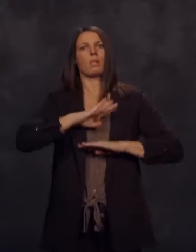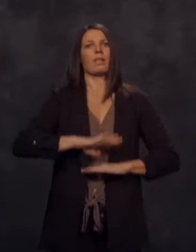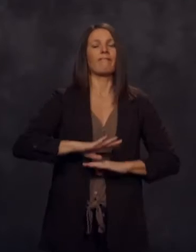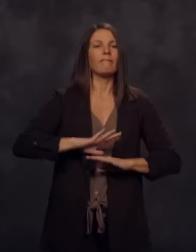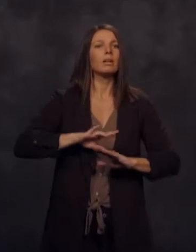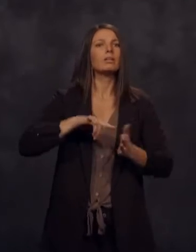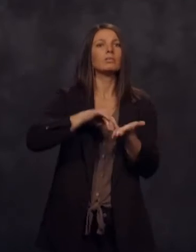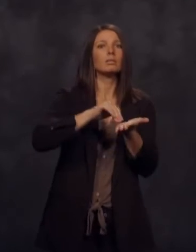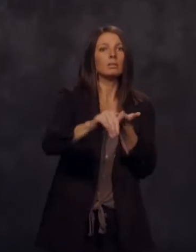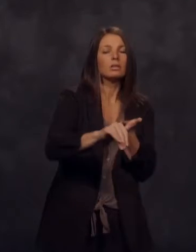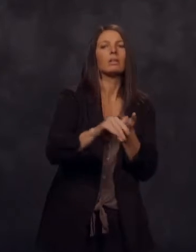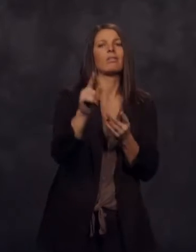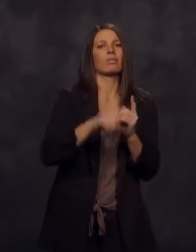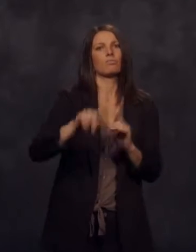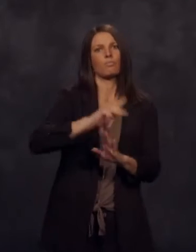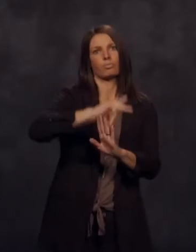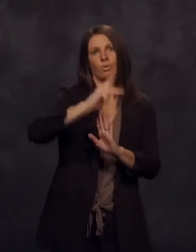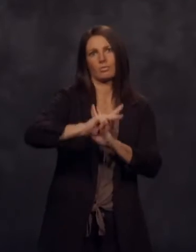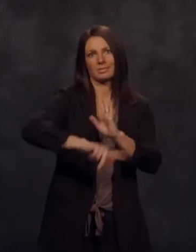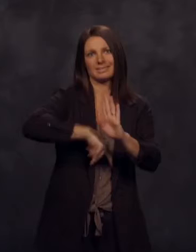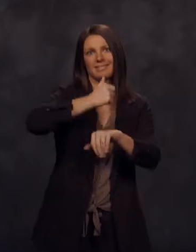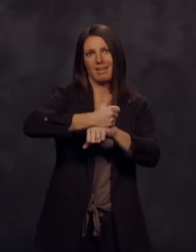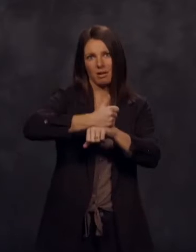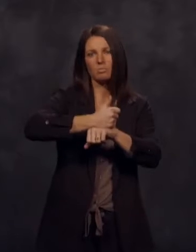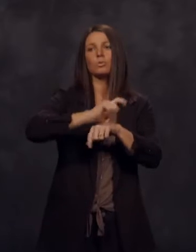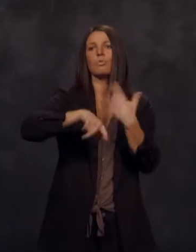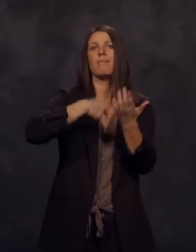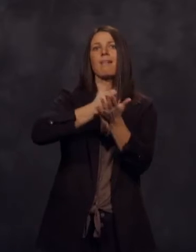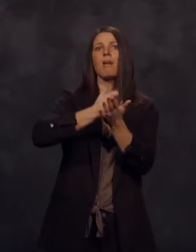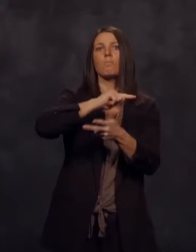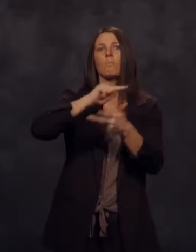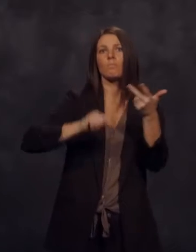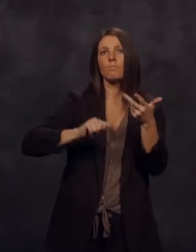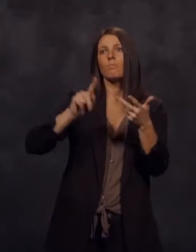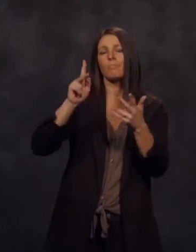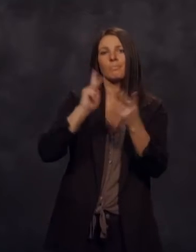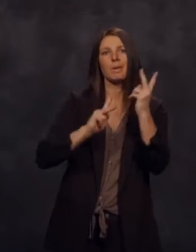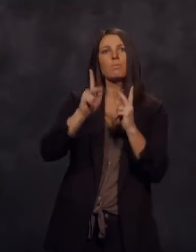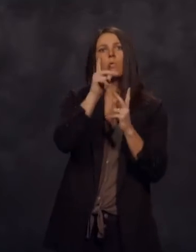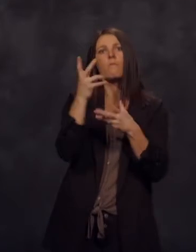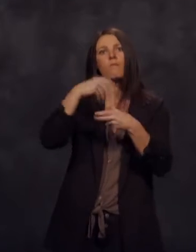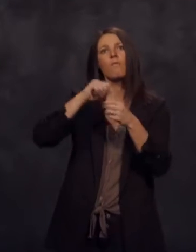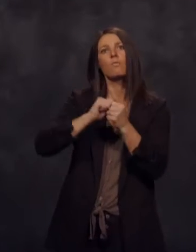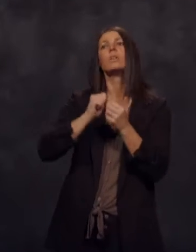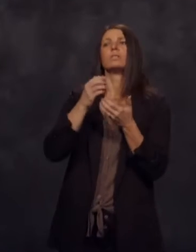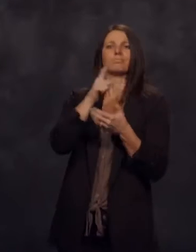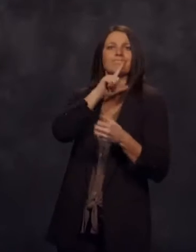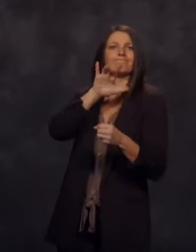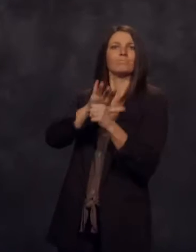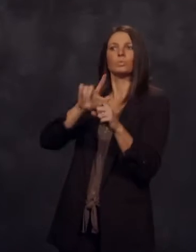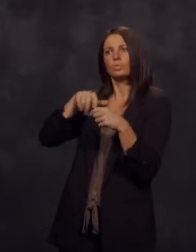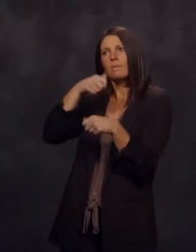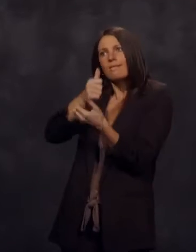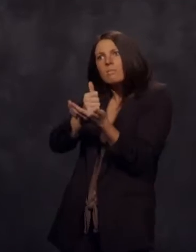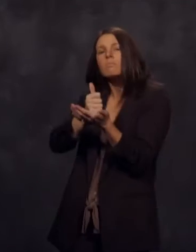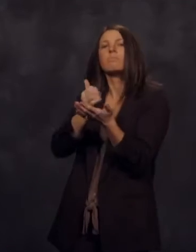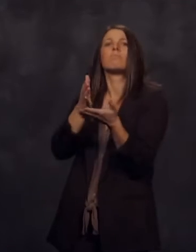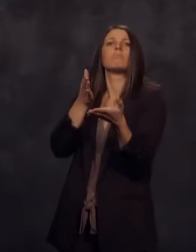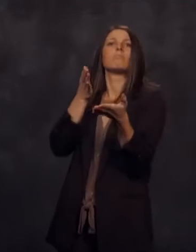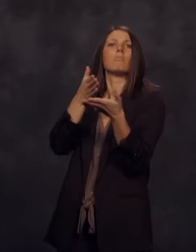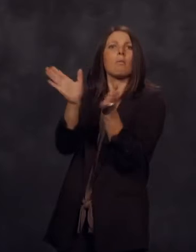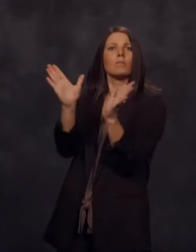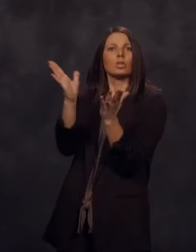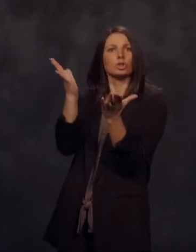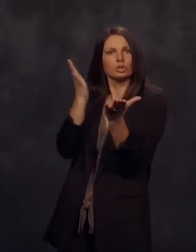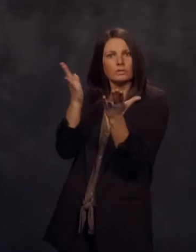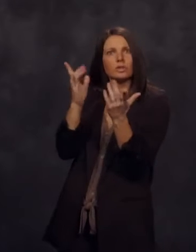And that's why these programs were created in the first place, to help people who have devoted their careers to public service to get out